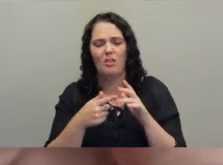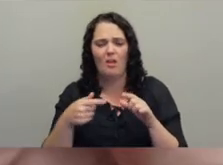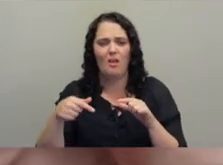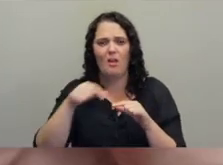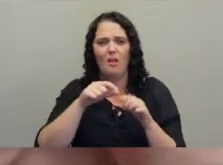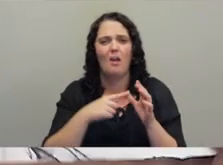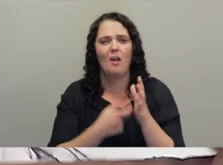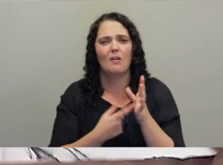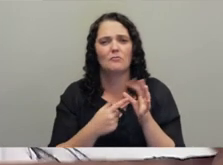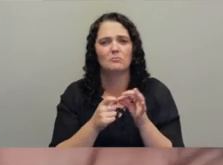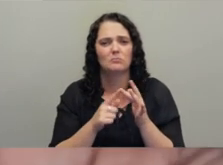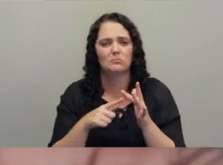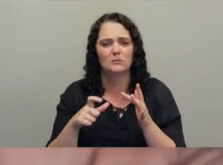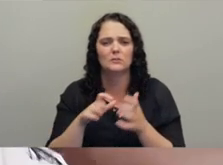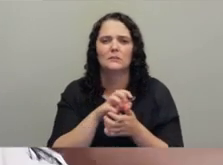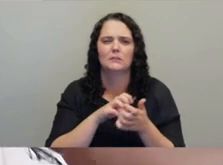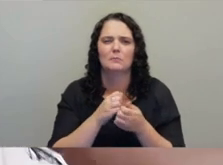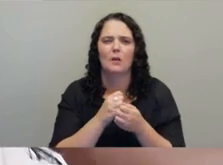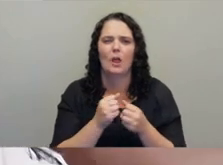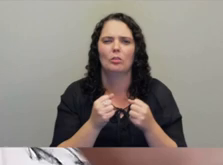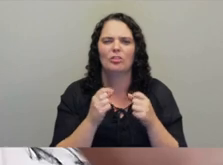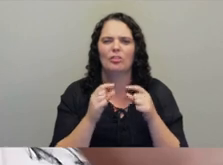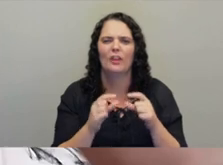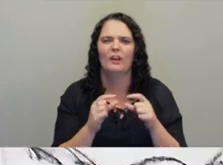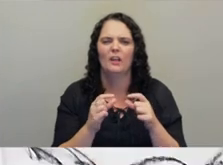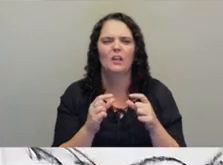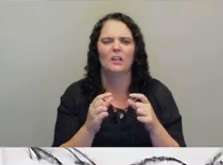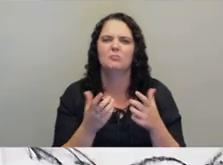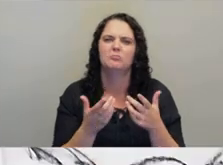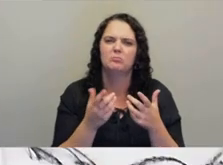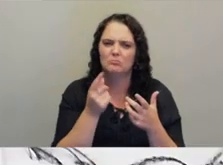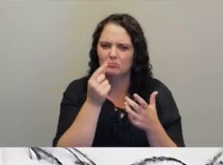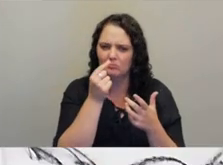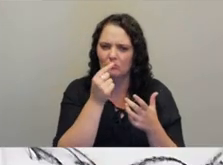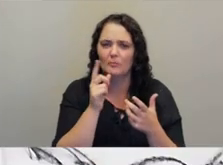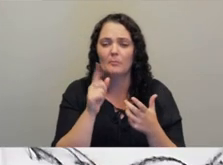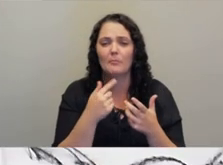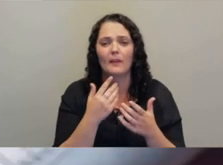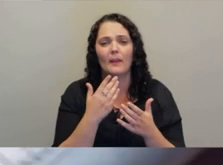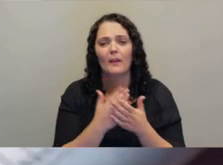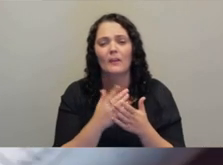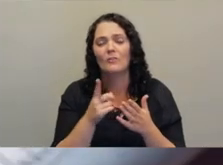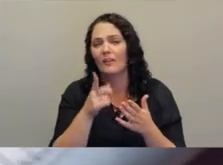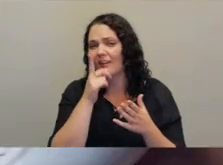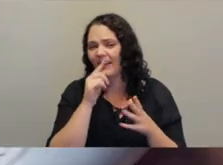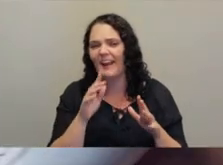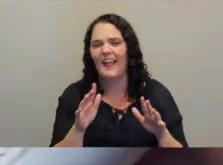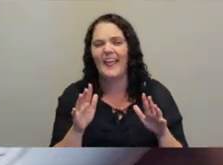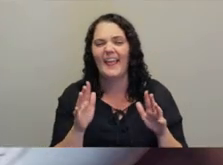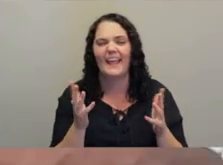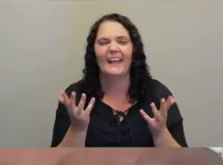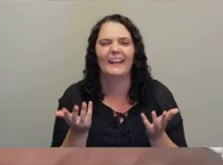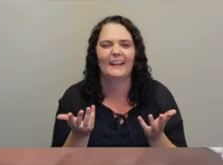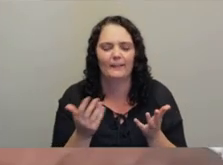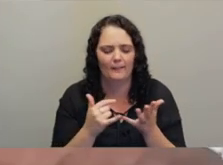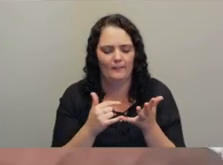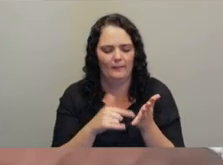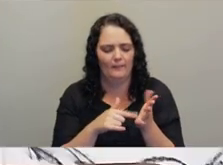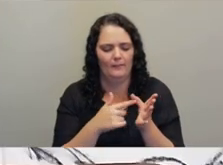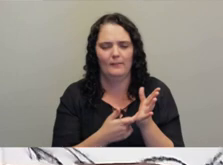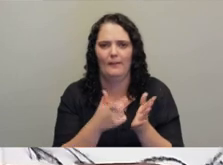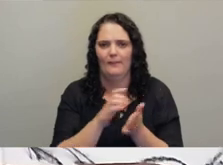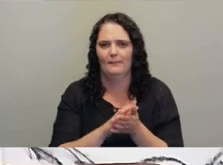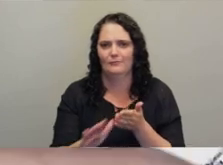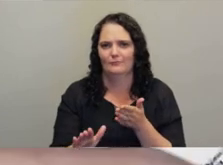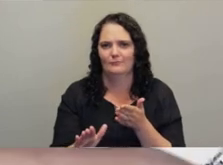gum arabic, you could certainly add that to it. But in a pinch, you can just use any kind of starch, all right? So corn